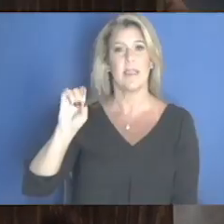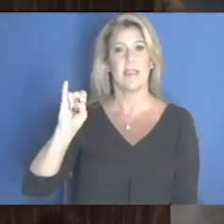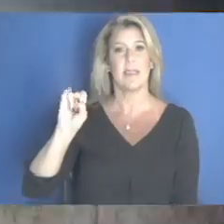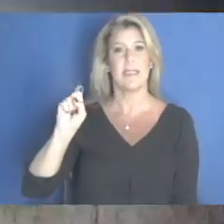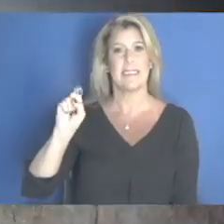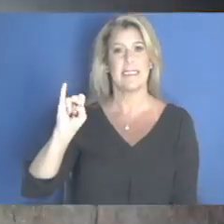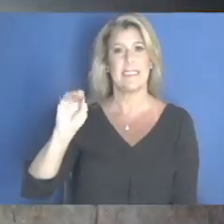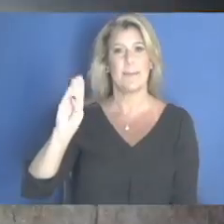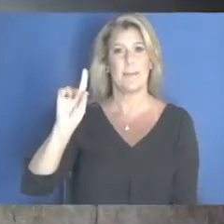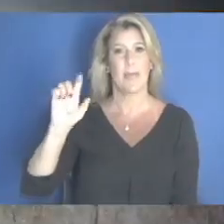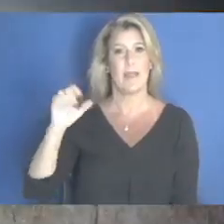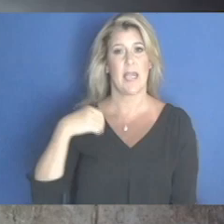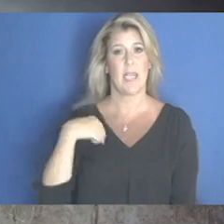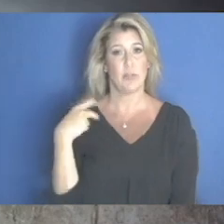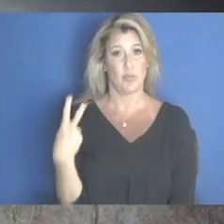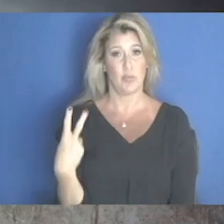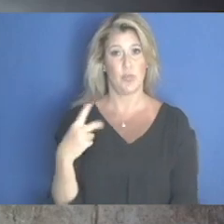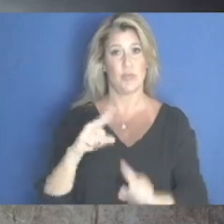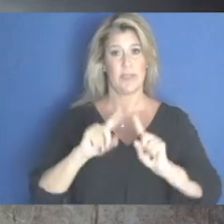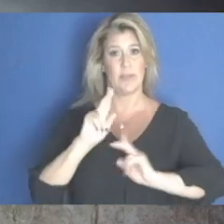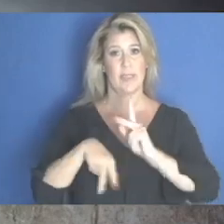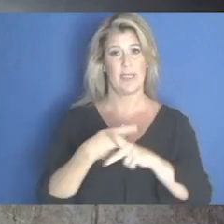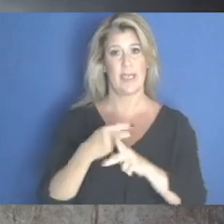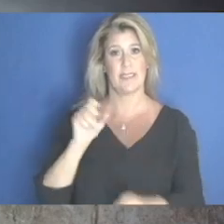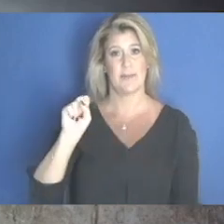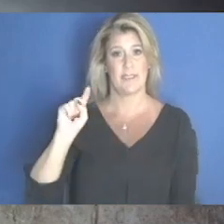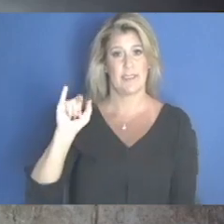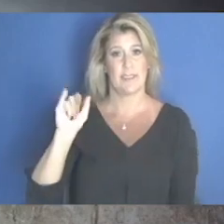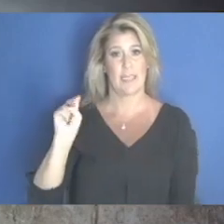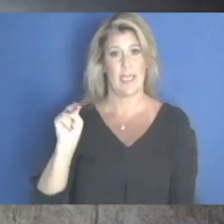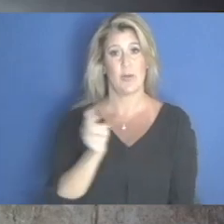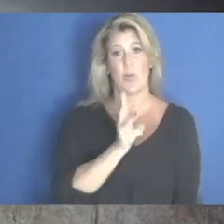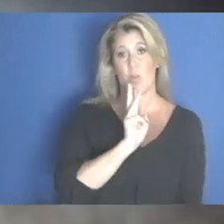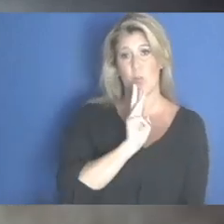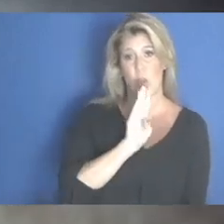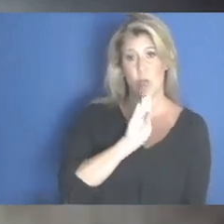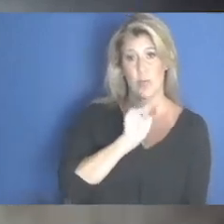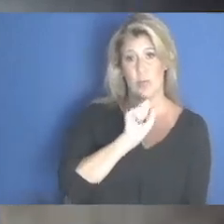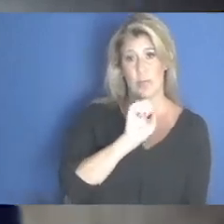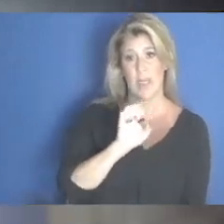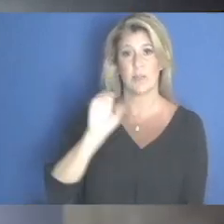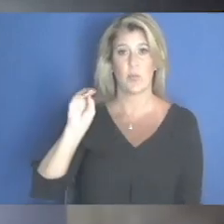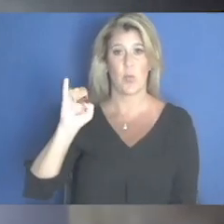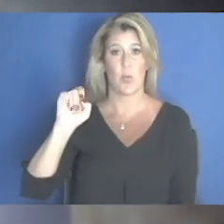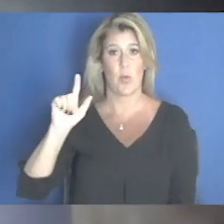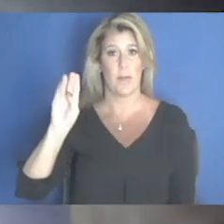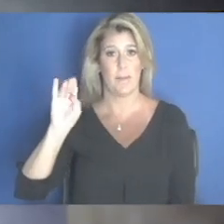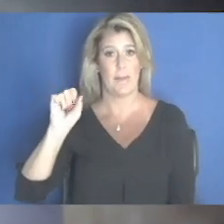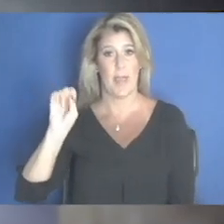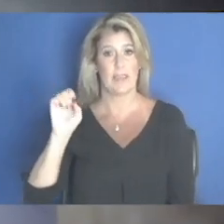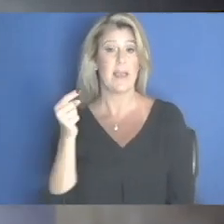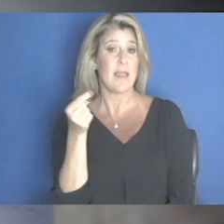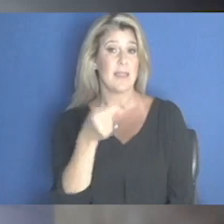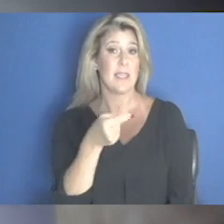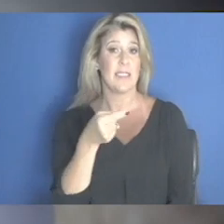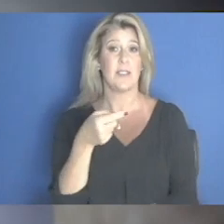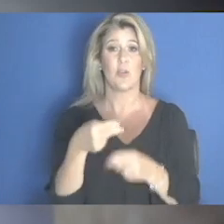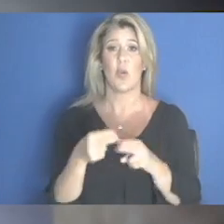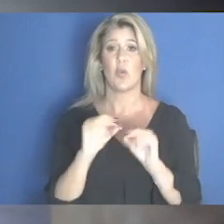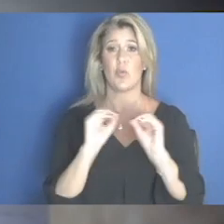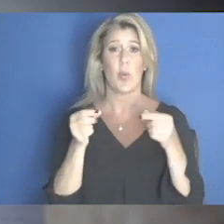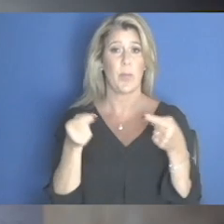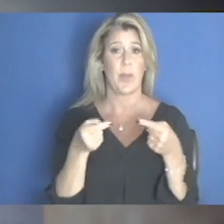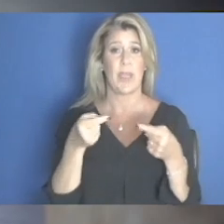Dixie Belle has two kinds of stains, water-based and oil-based. This is no paint gel stain and this